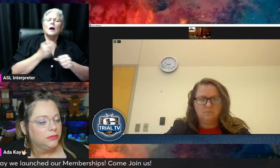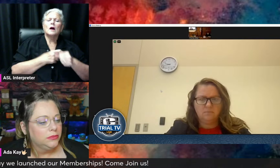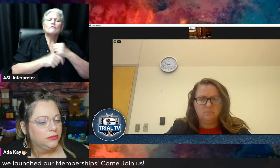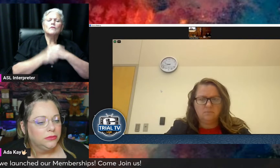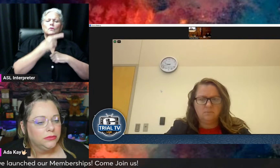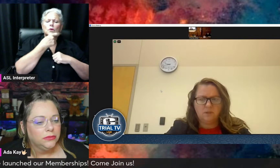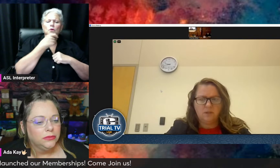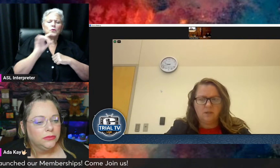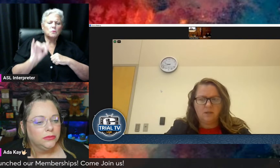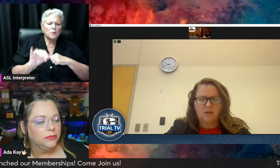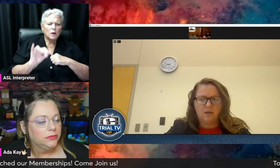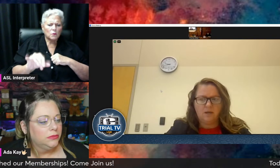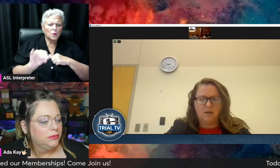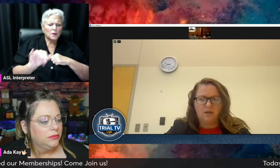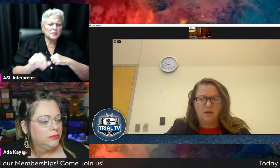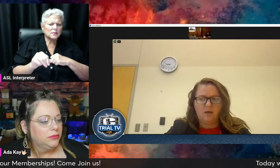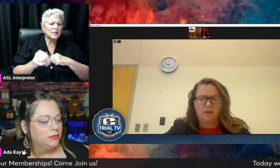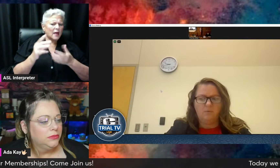taken?